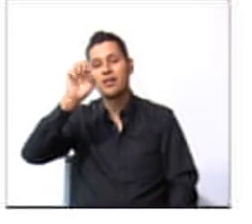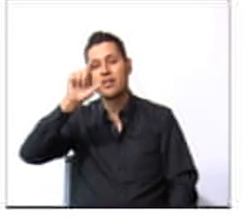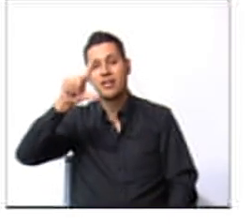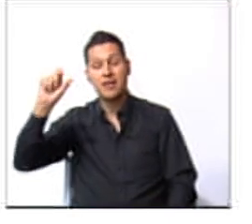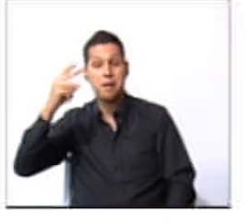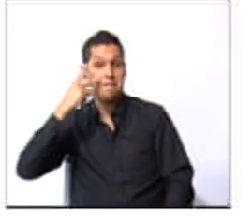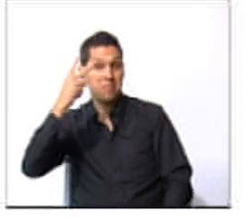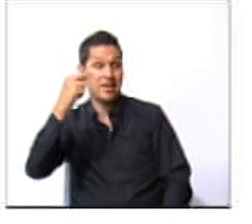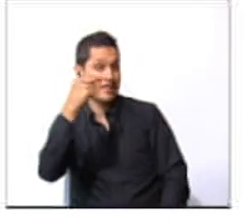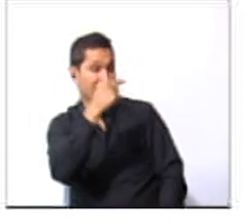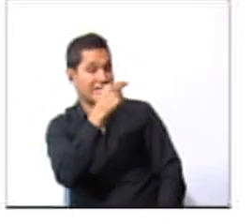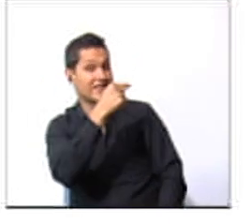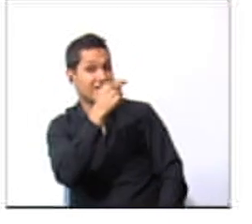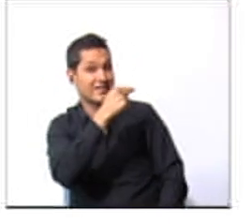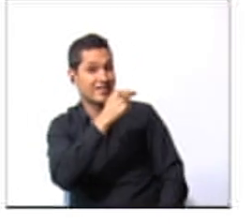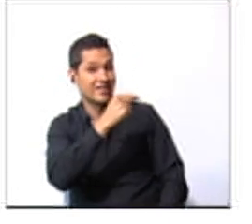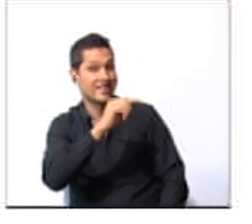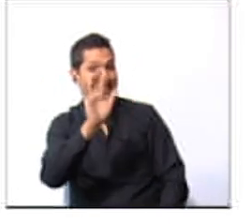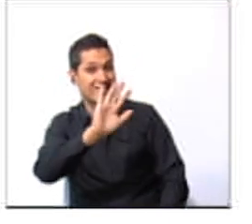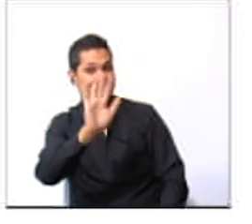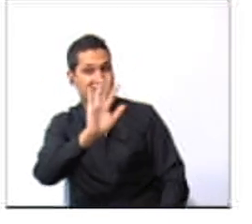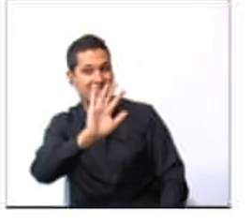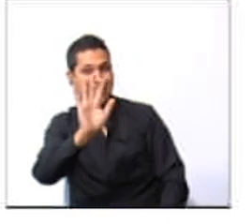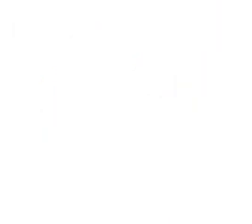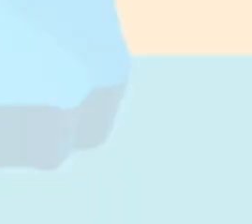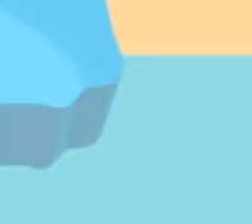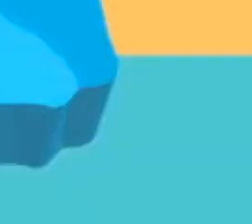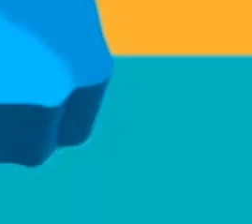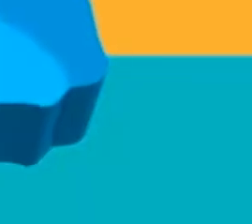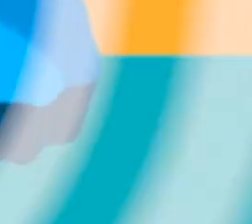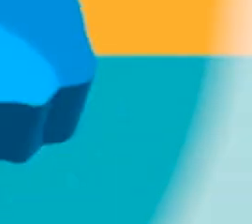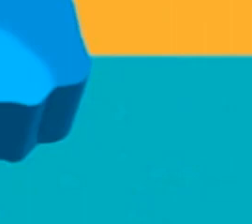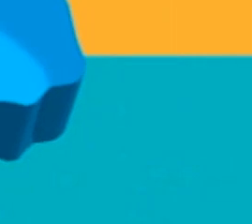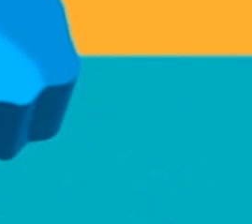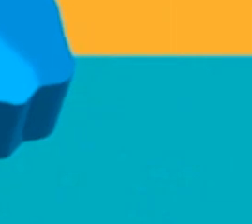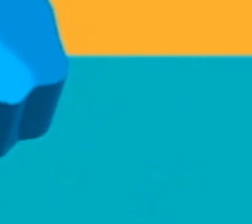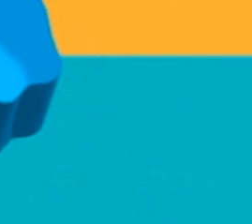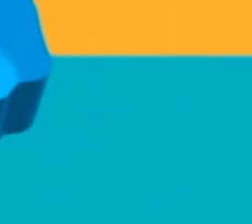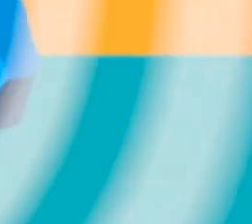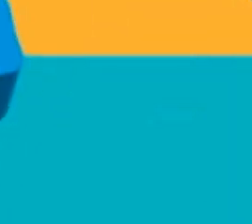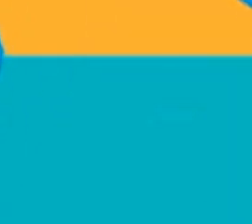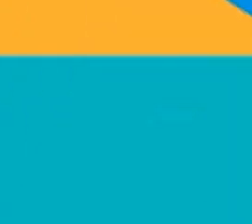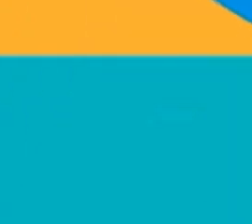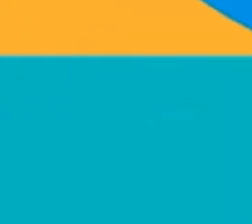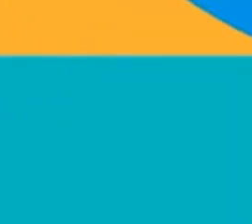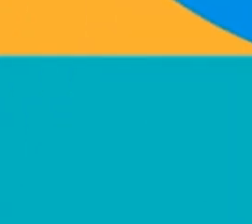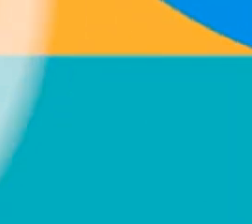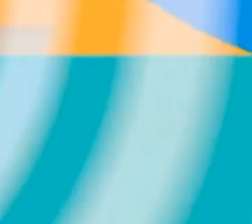Bye.